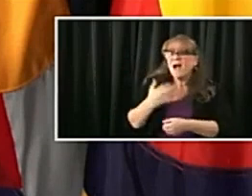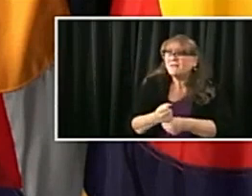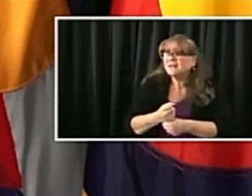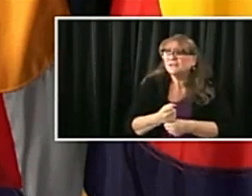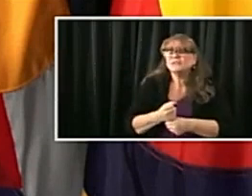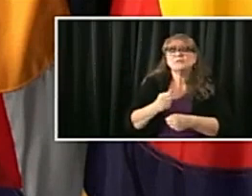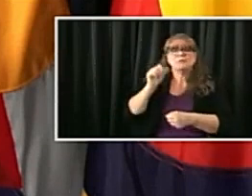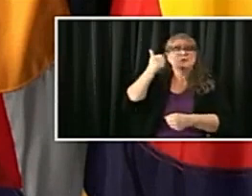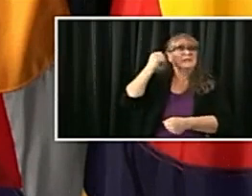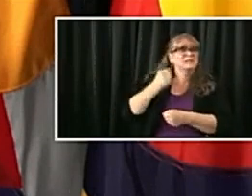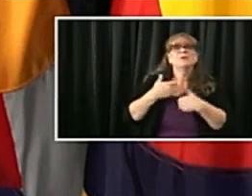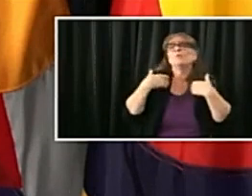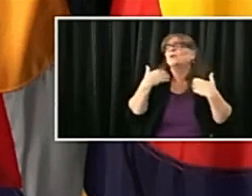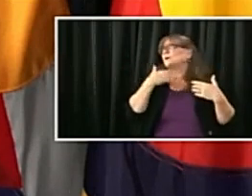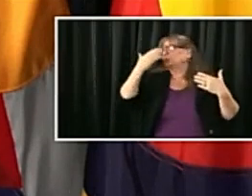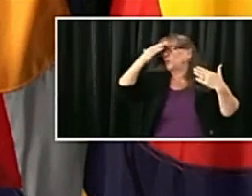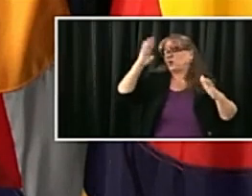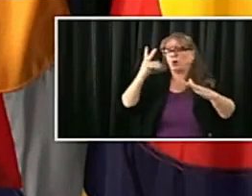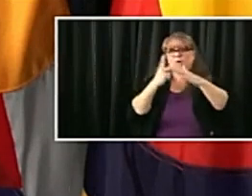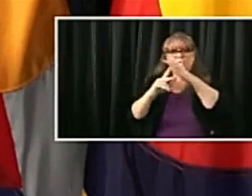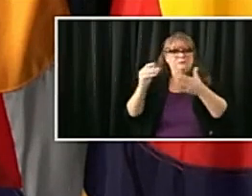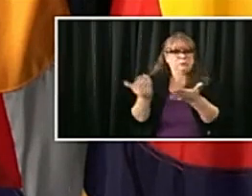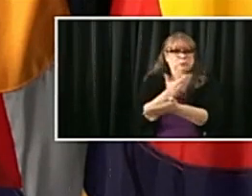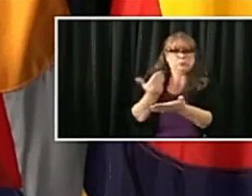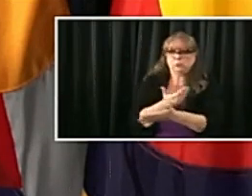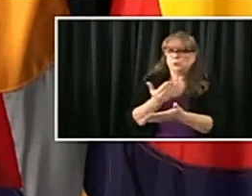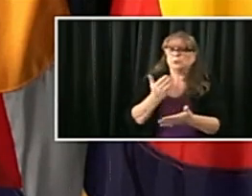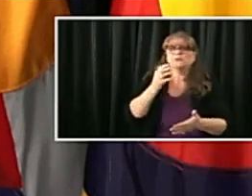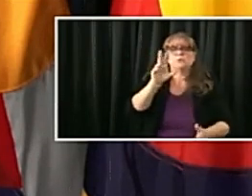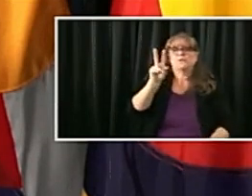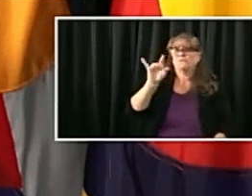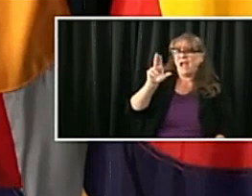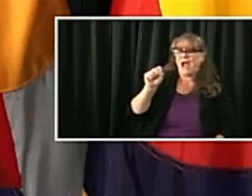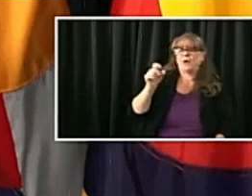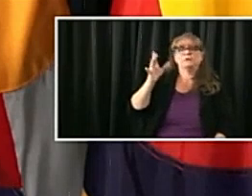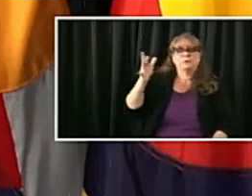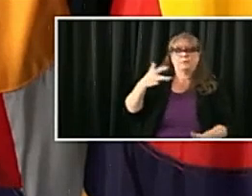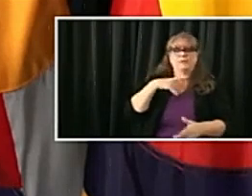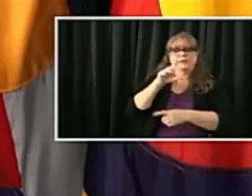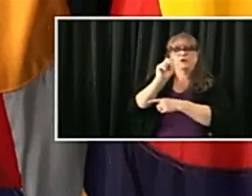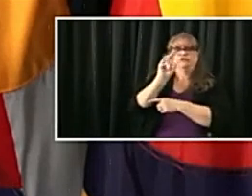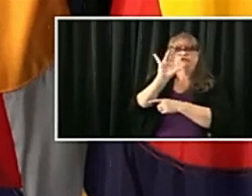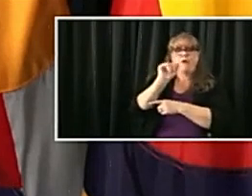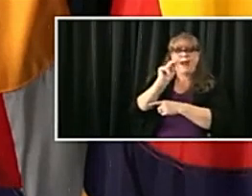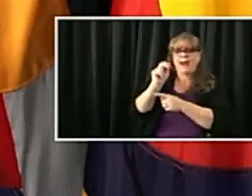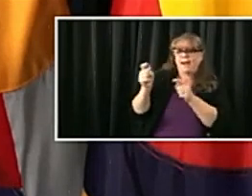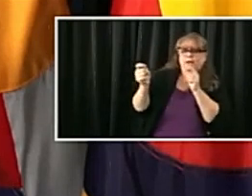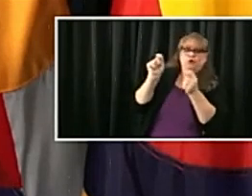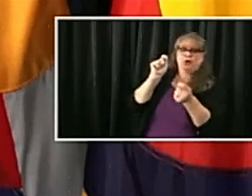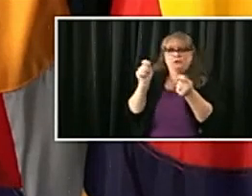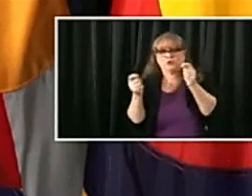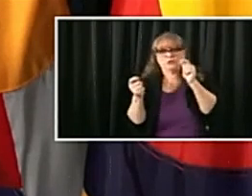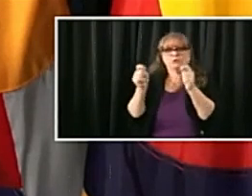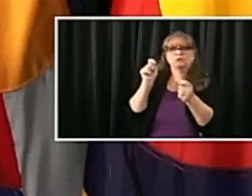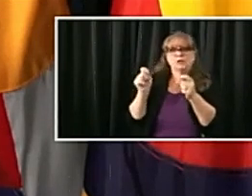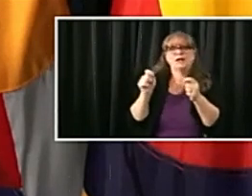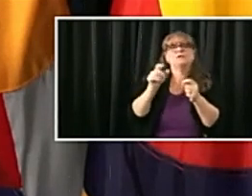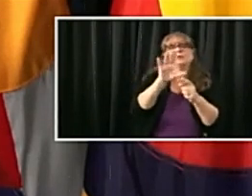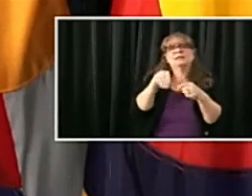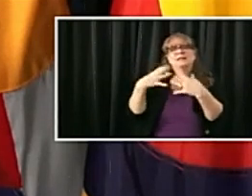require new tweaks. But largely, humanity will have conquered this, relegated it to a rare